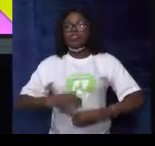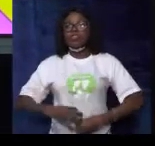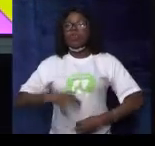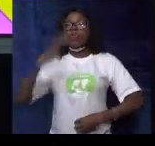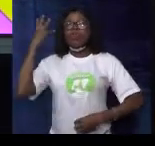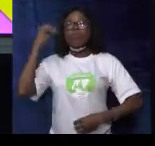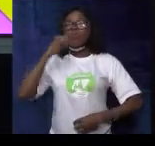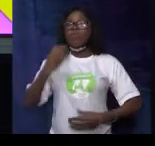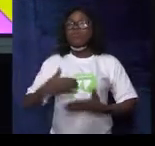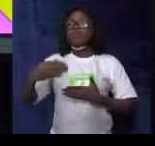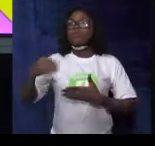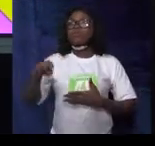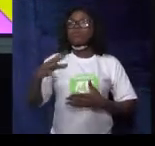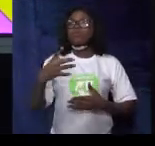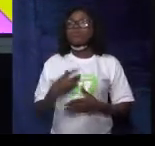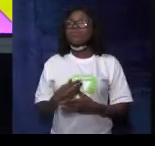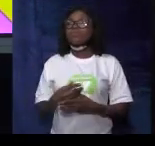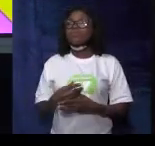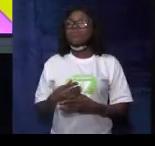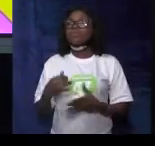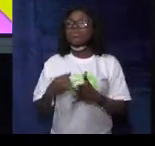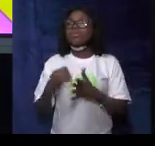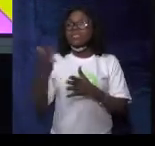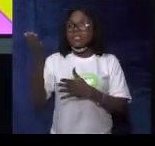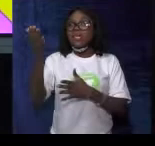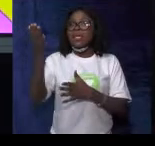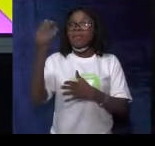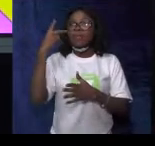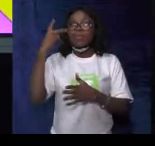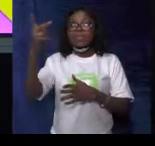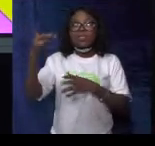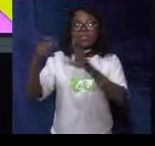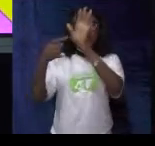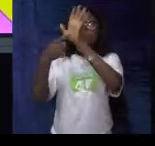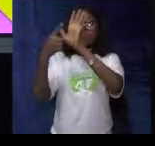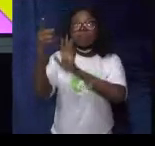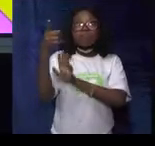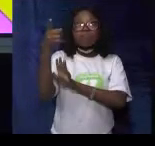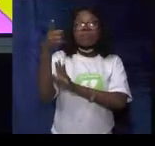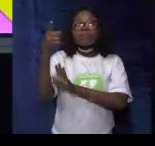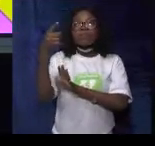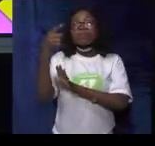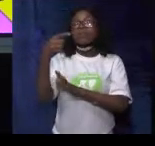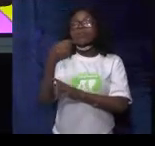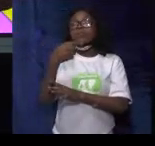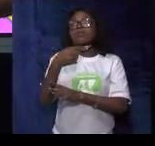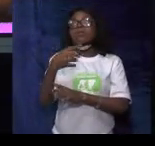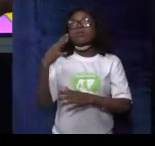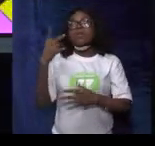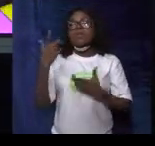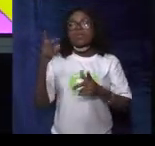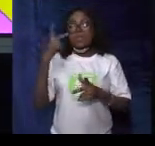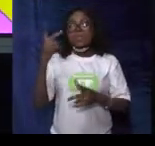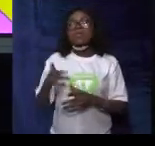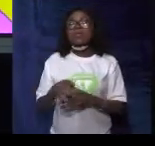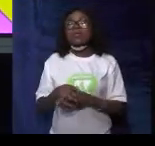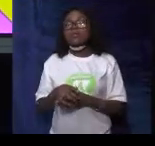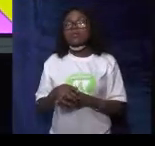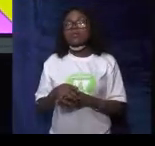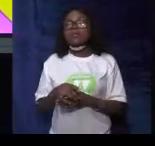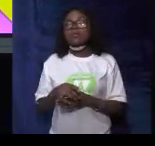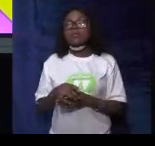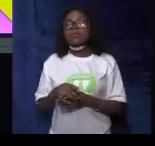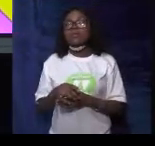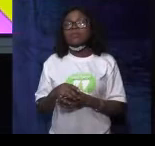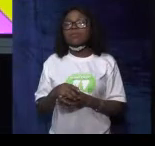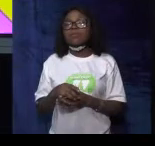were sold? So the fraction for t-shirt has been given to you. It's right here, 3/8. So quickly calculate